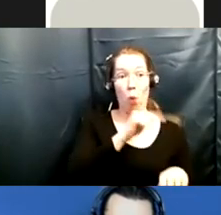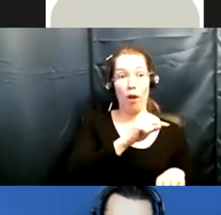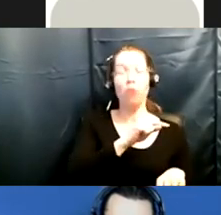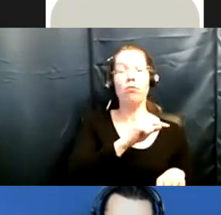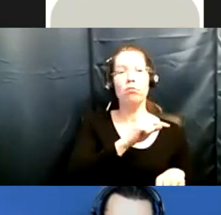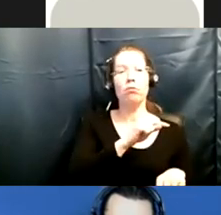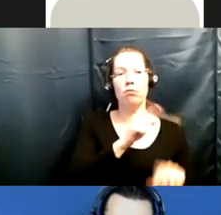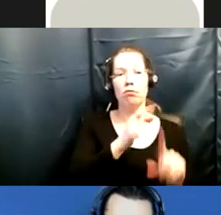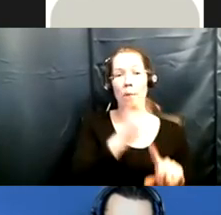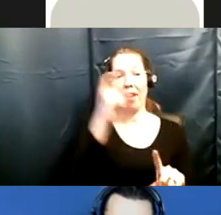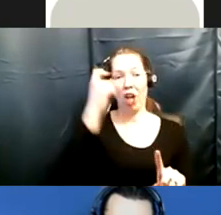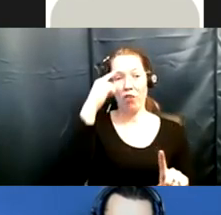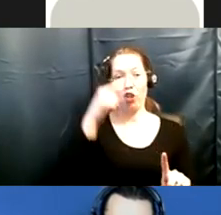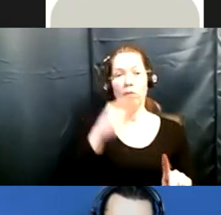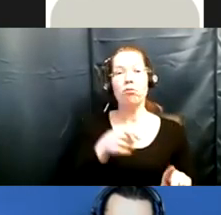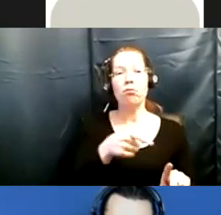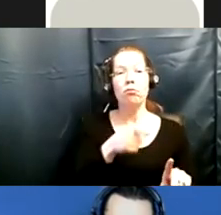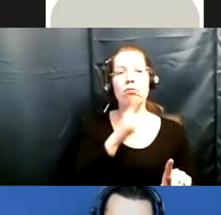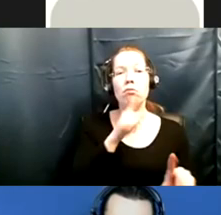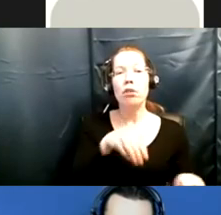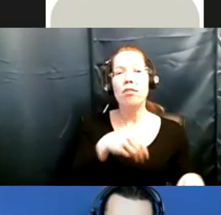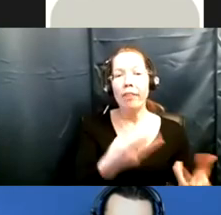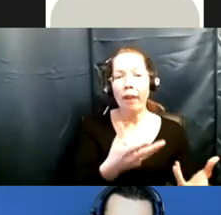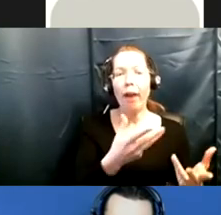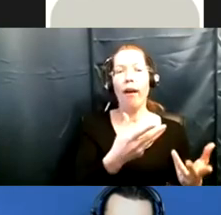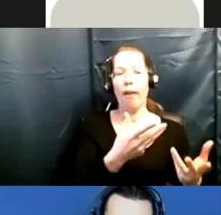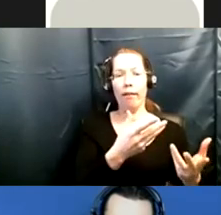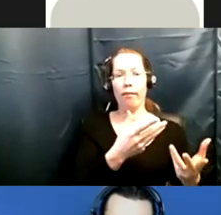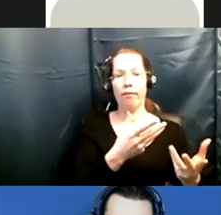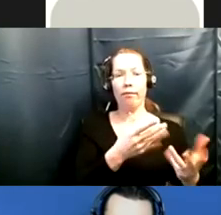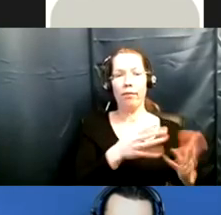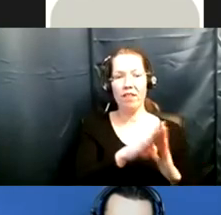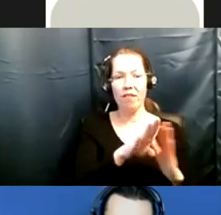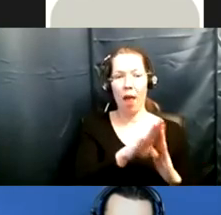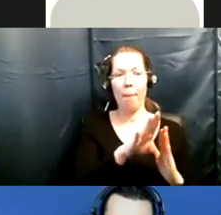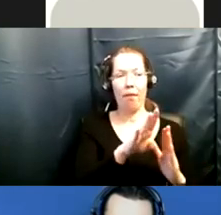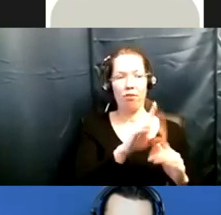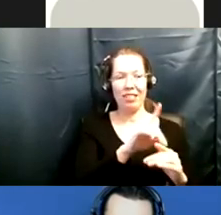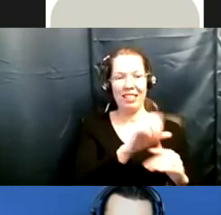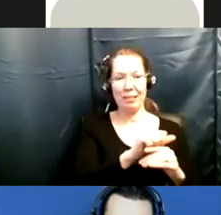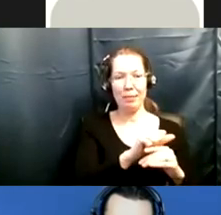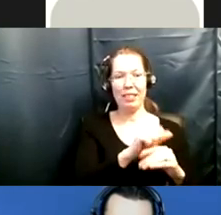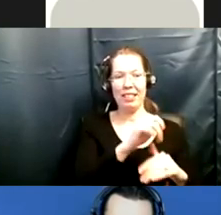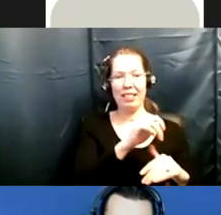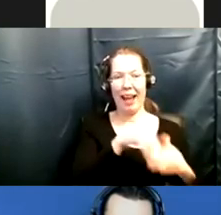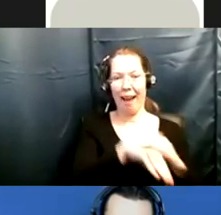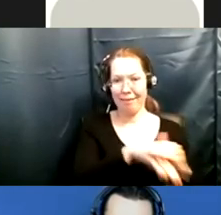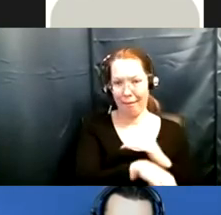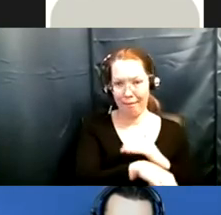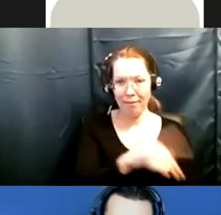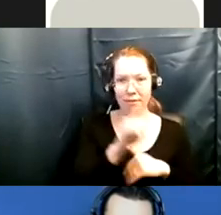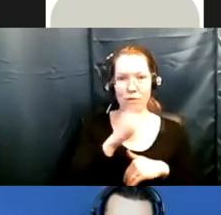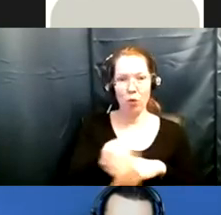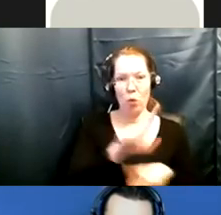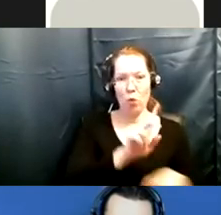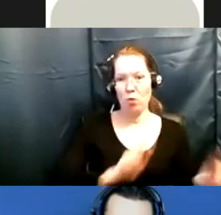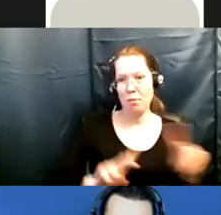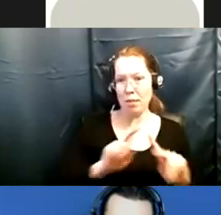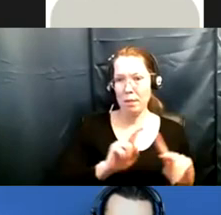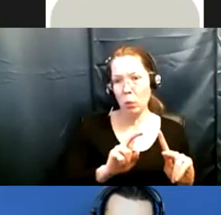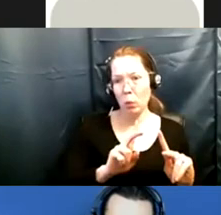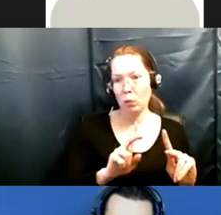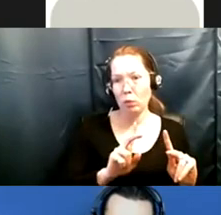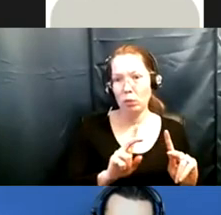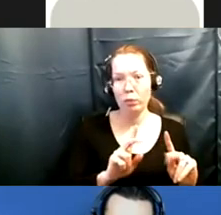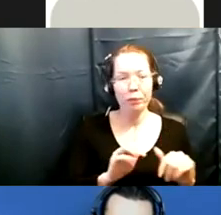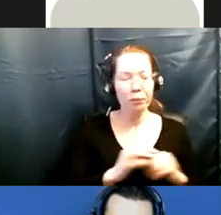help work on the way this service is provided to make it more and more realistic for people as an option with developmental